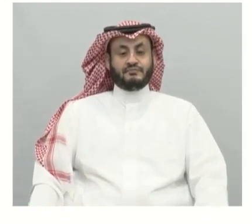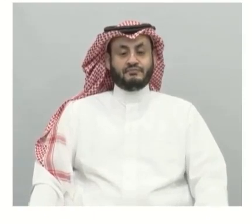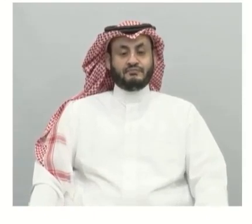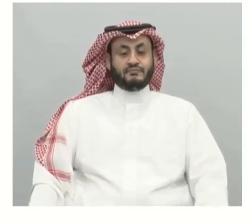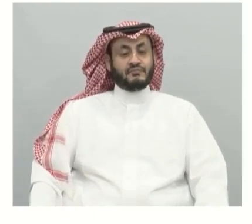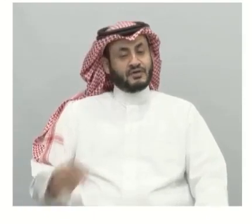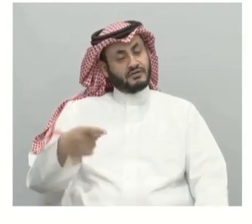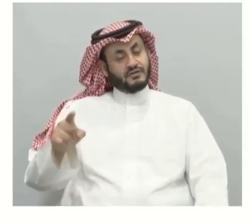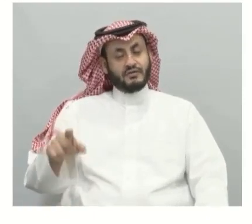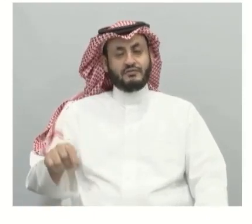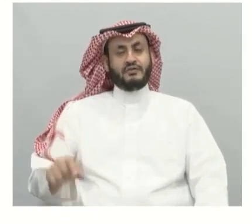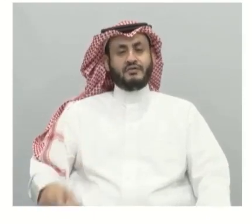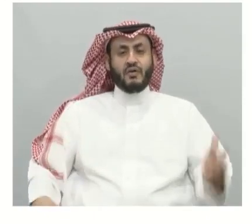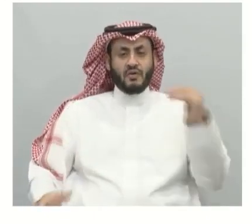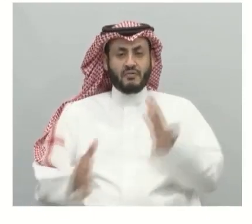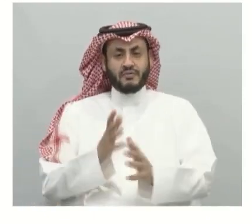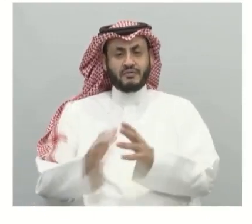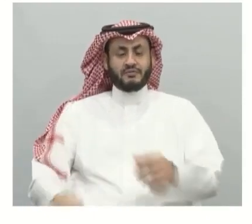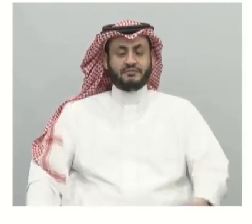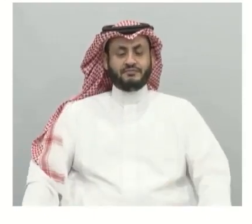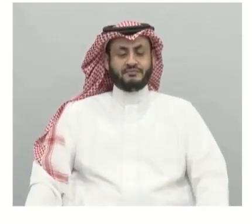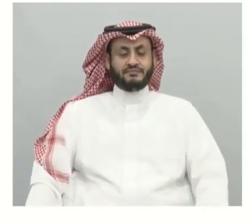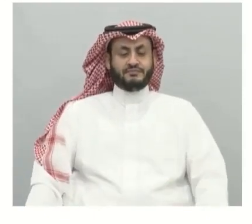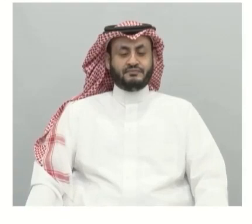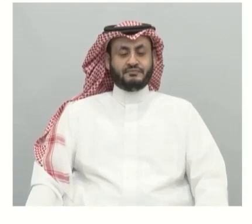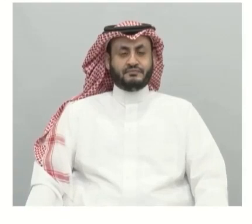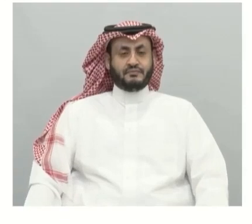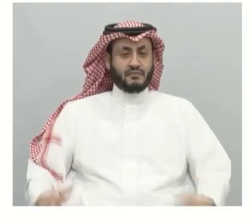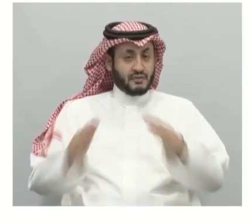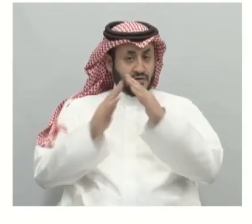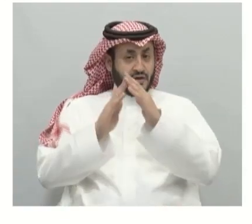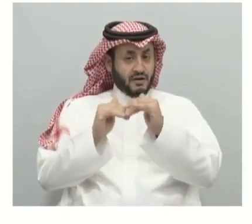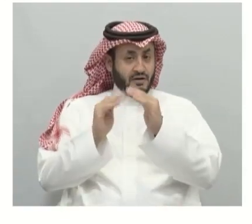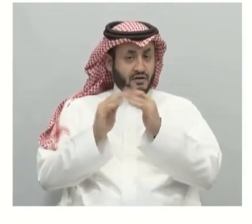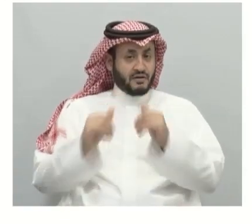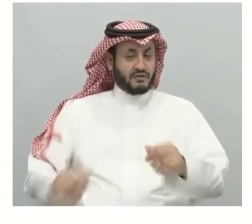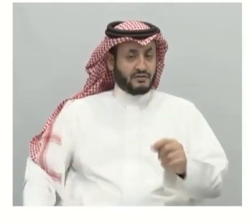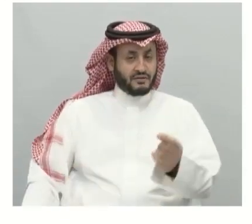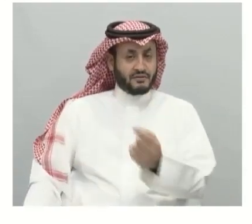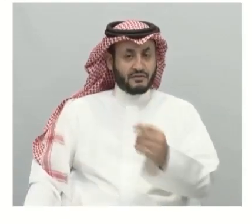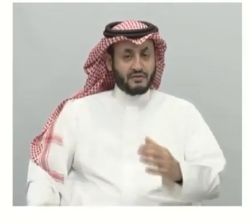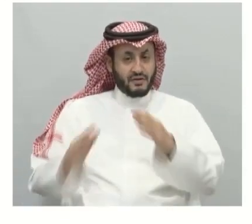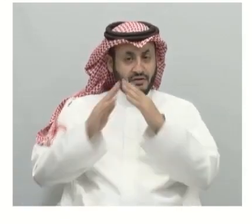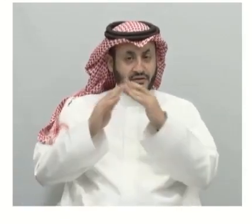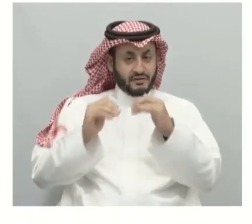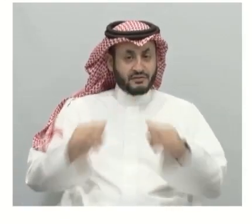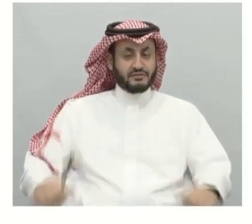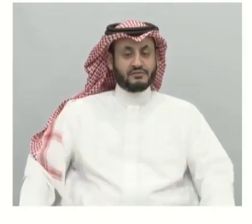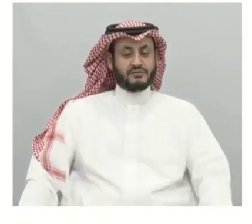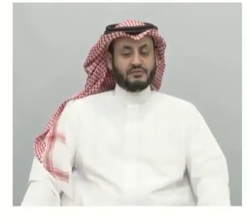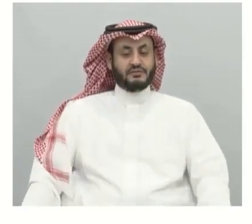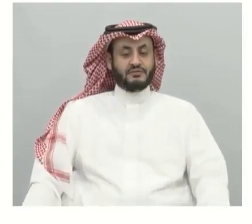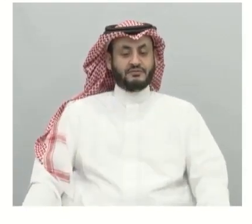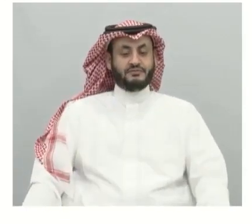Good job, Venezuela, okay? Number 10, Cairo is in this country. Cairo is the capital city